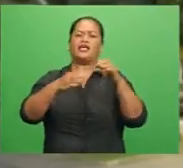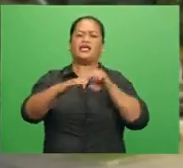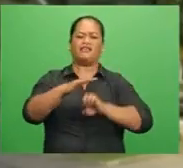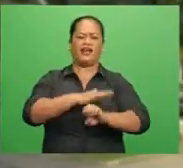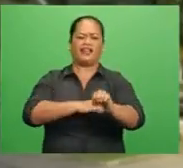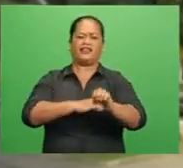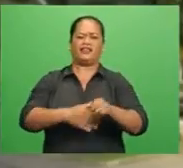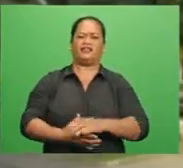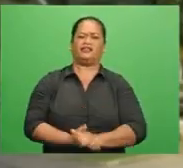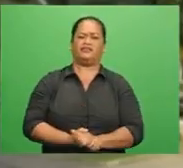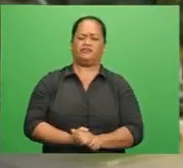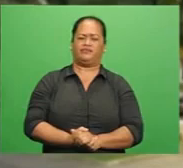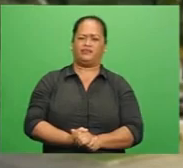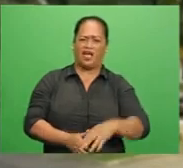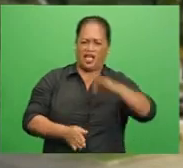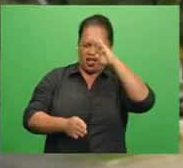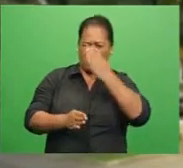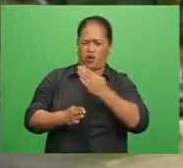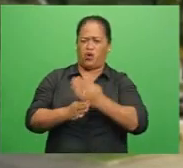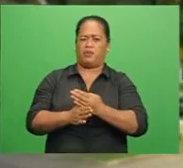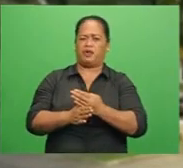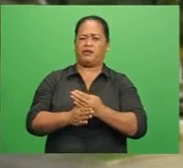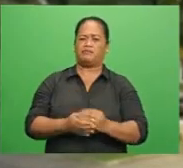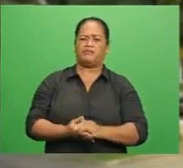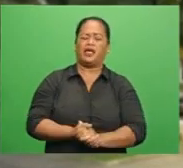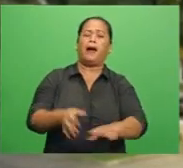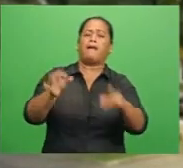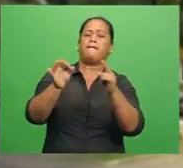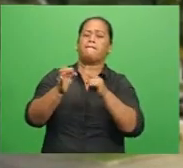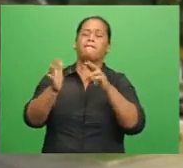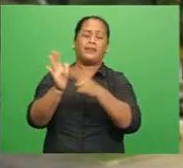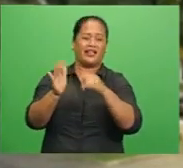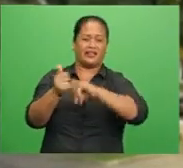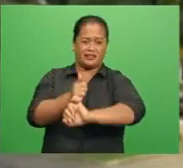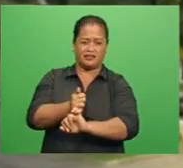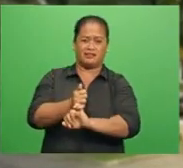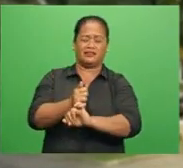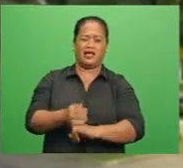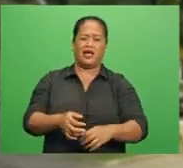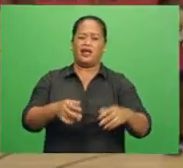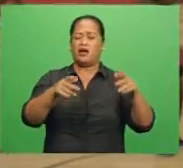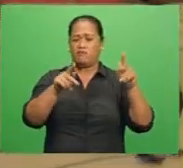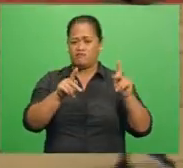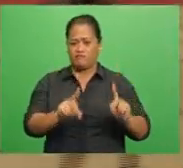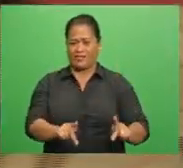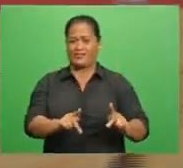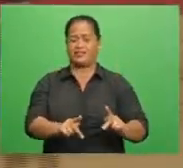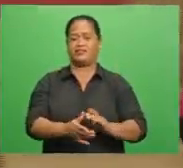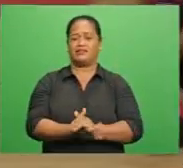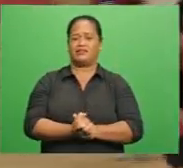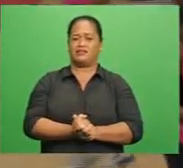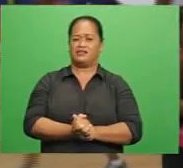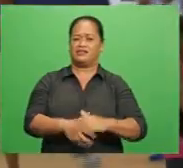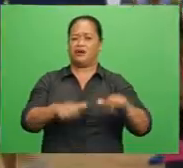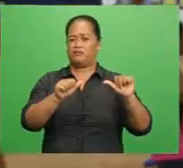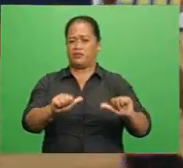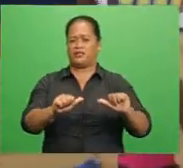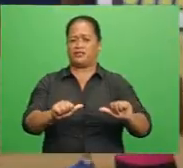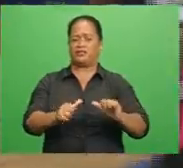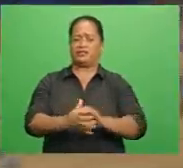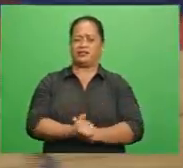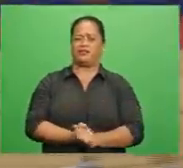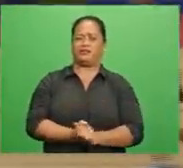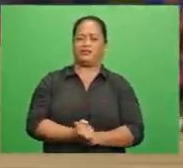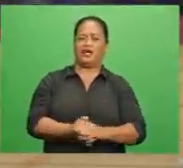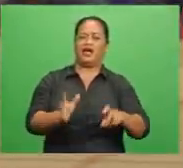nation's PNS to our President Rugby and Sarawak is in talks with having that to be revived again.